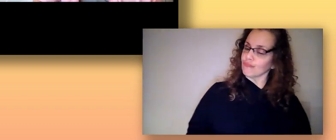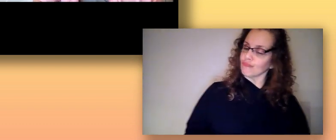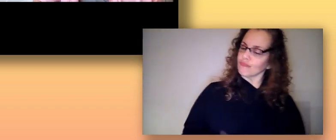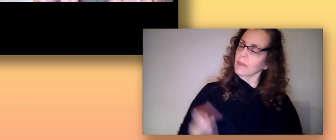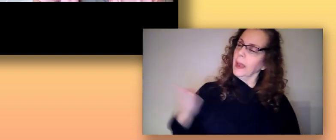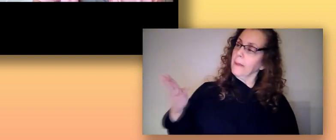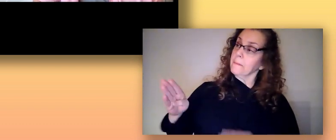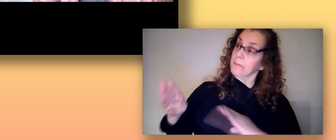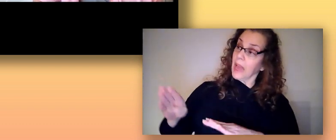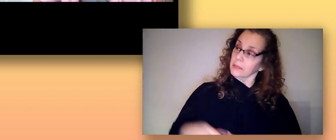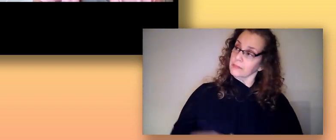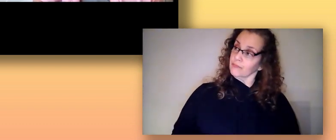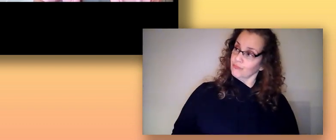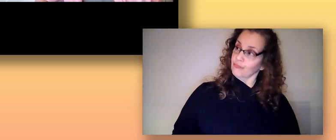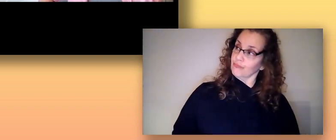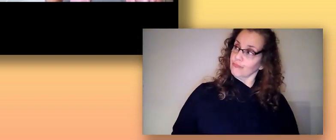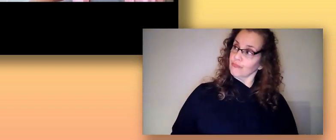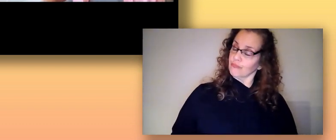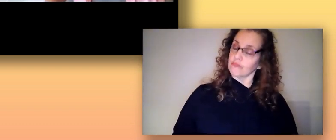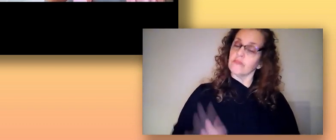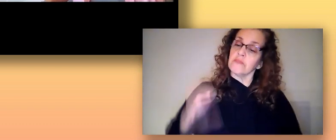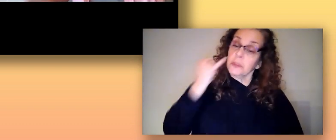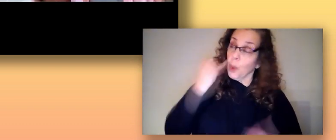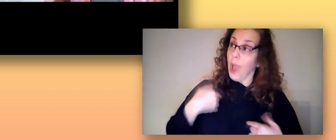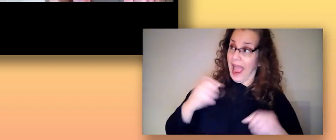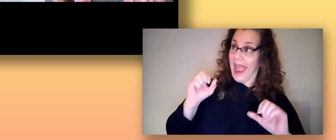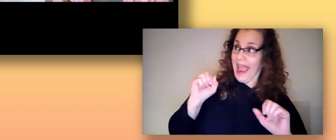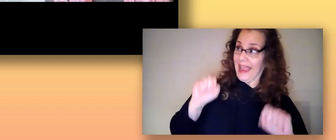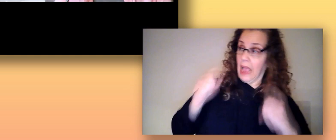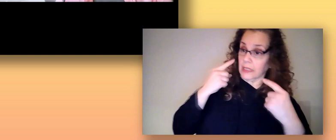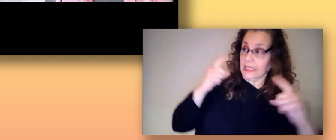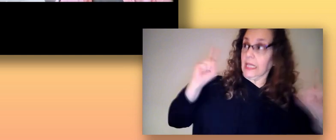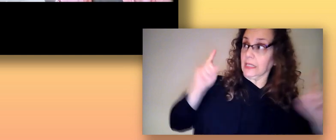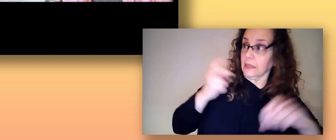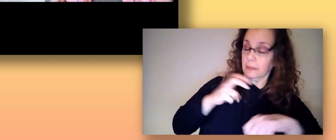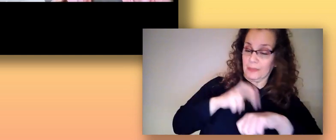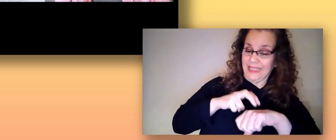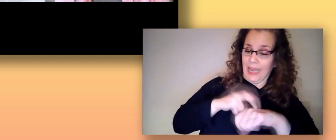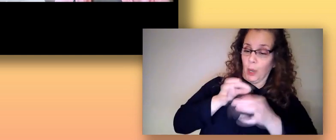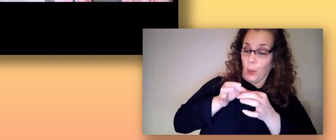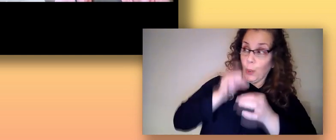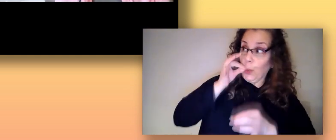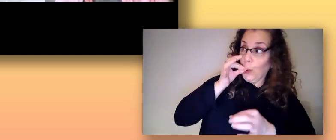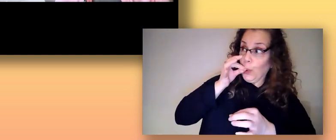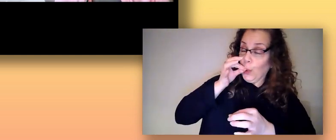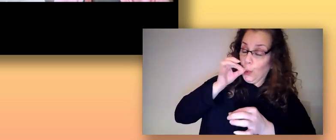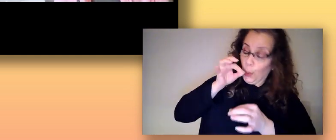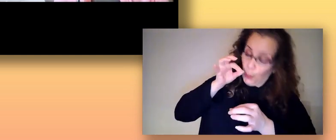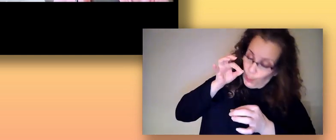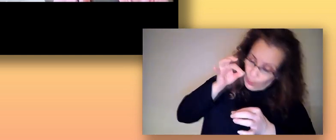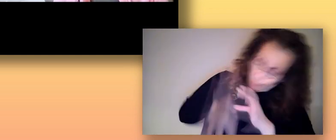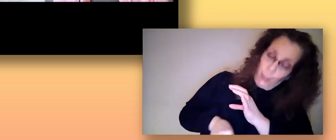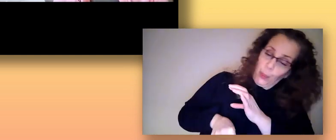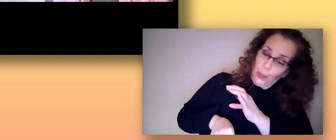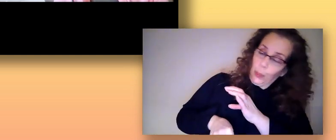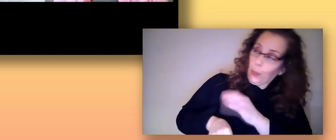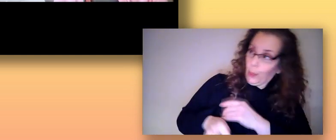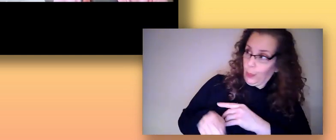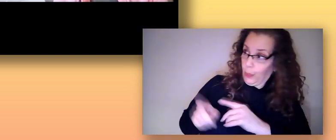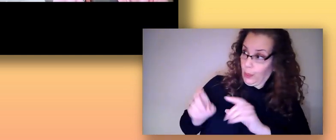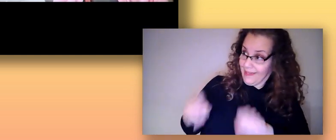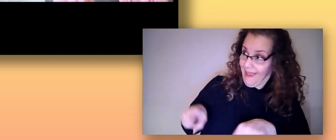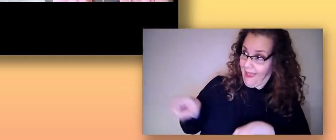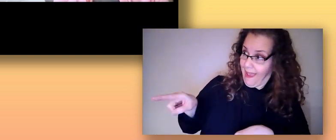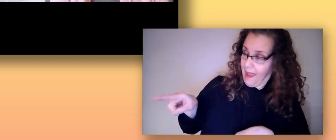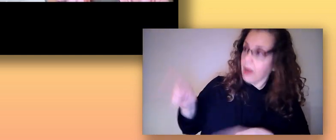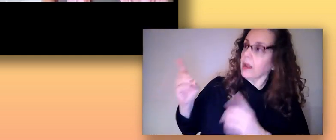we place a little bet? If I can poke this straw all the way through a potato, you